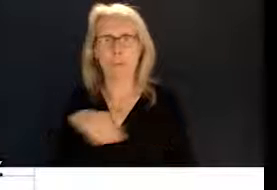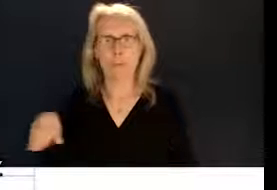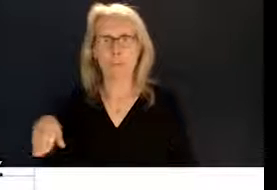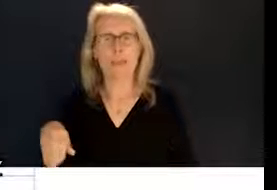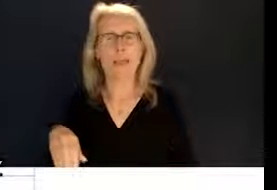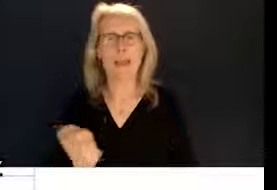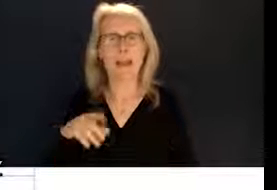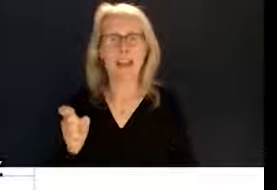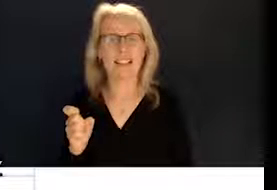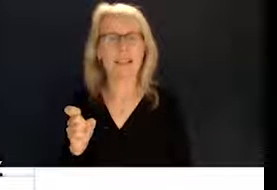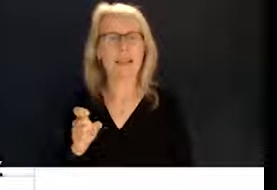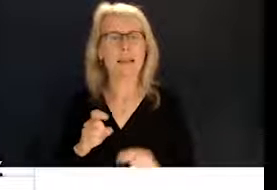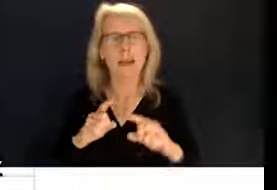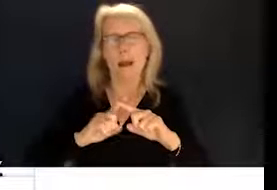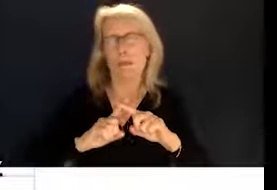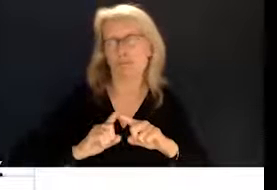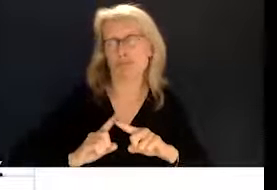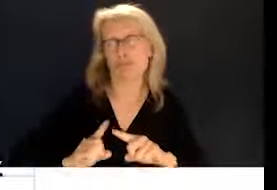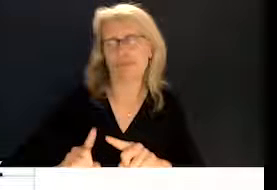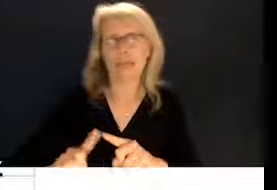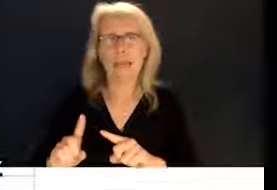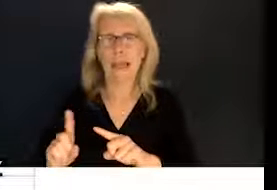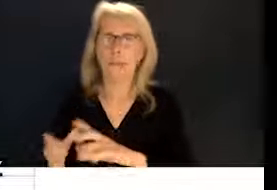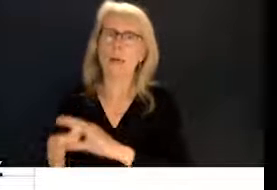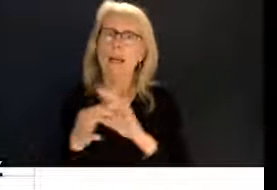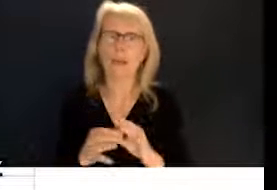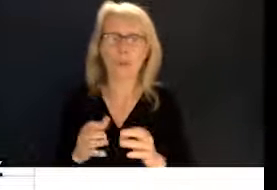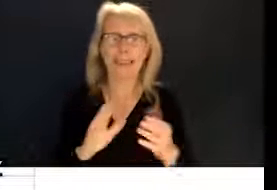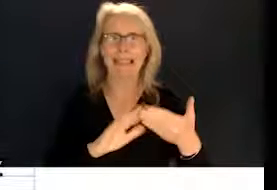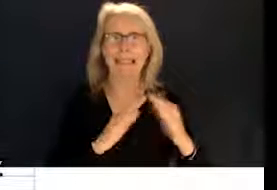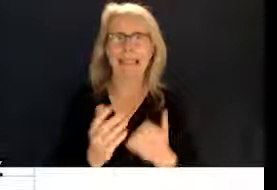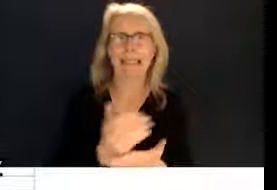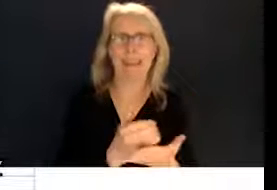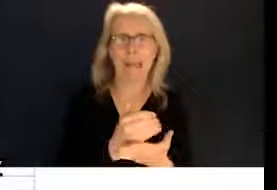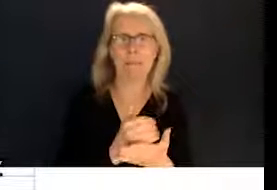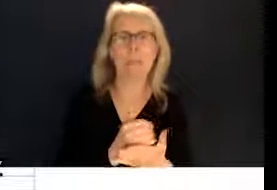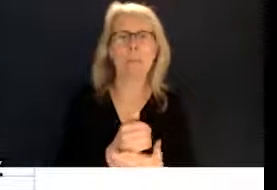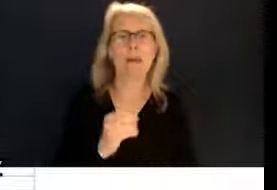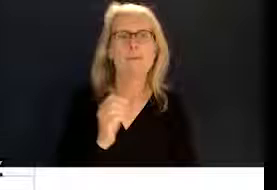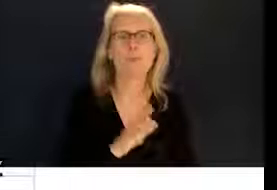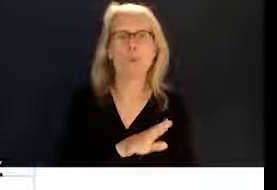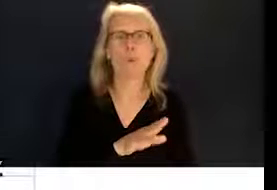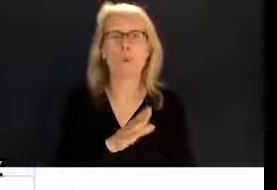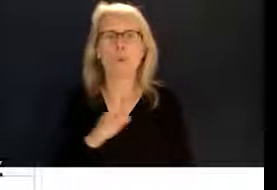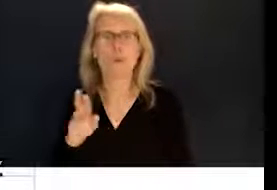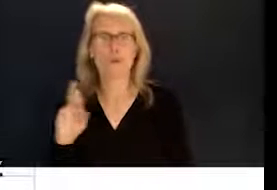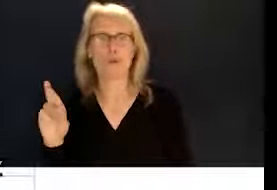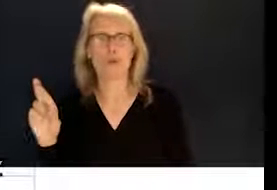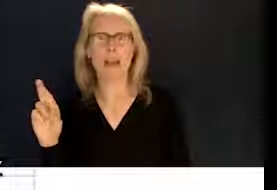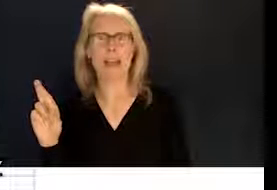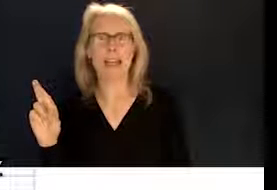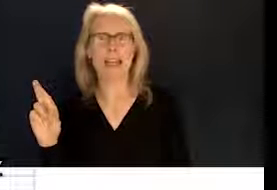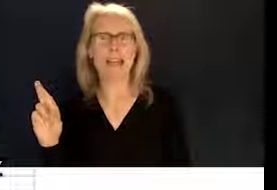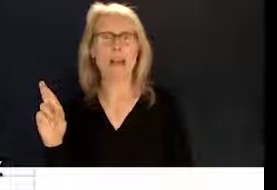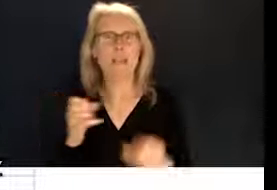between species richness and a city's income gradient. If you tended to slide over here to the right of this